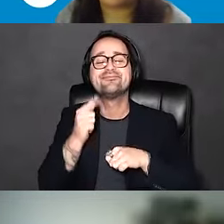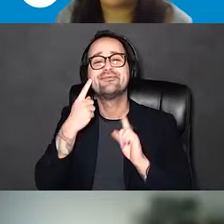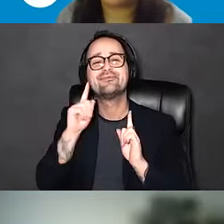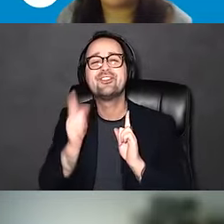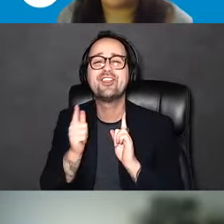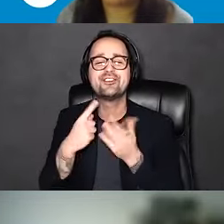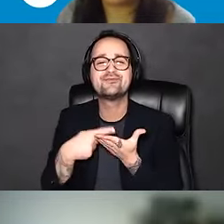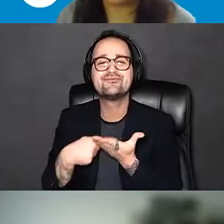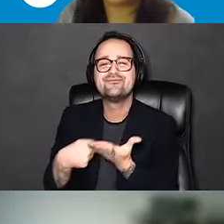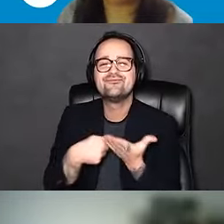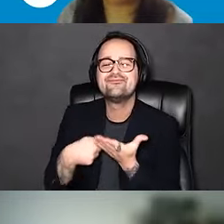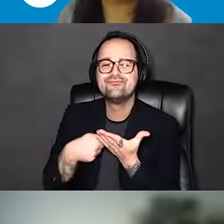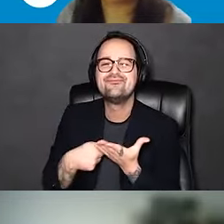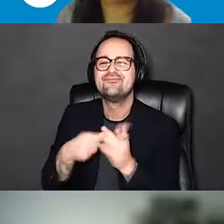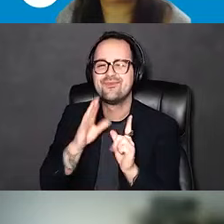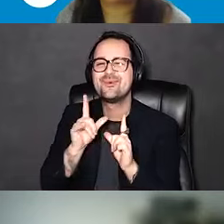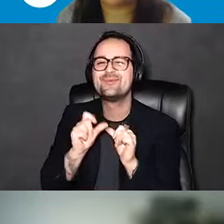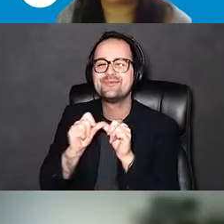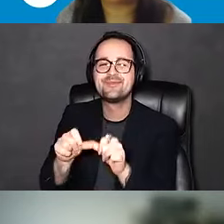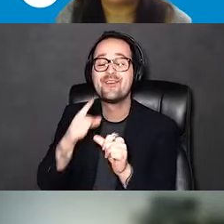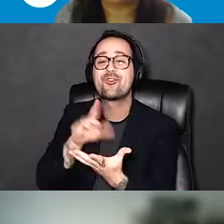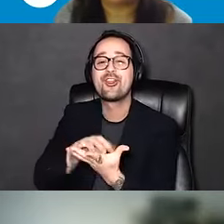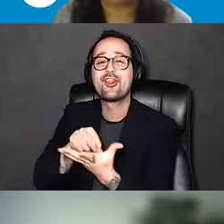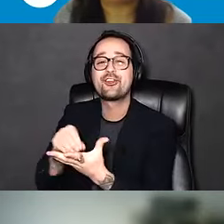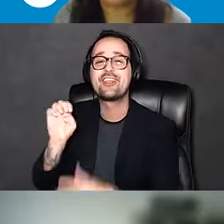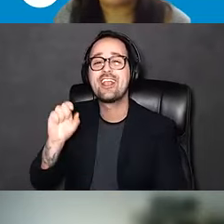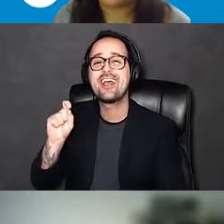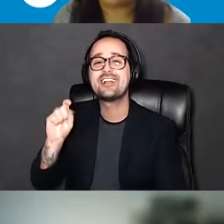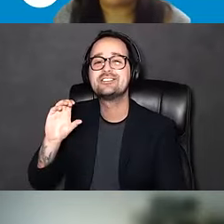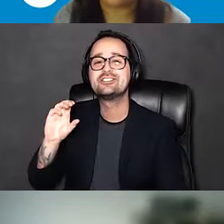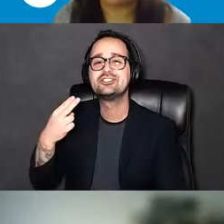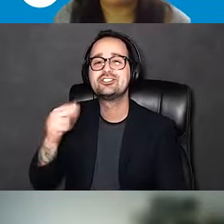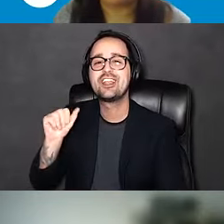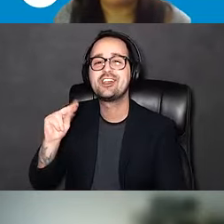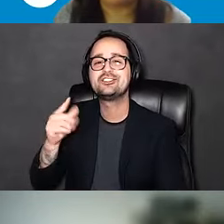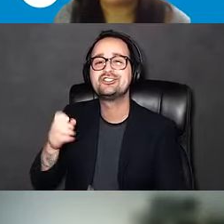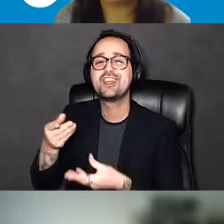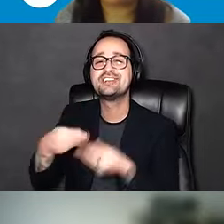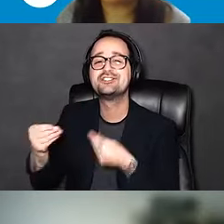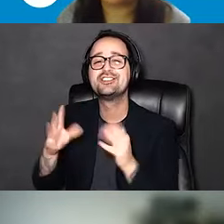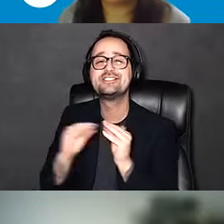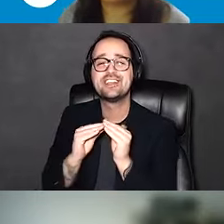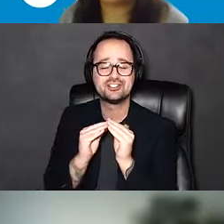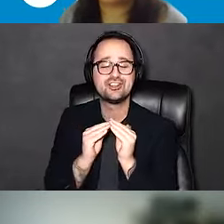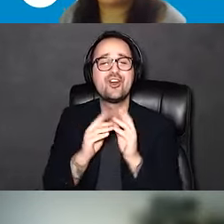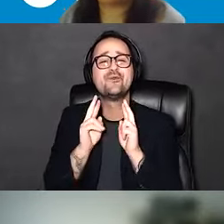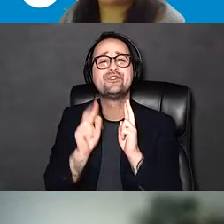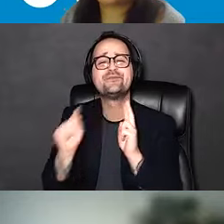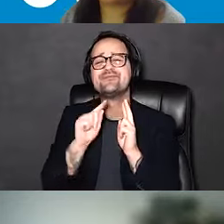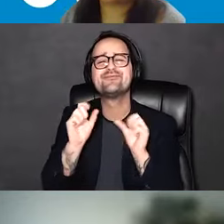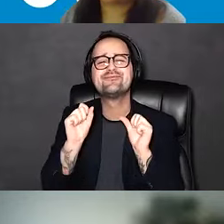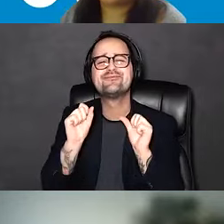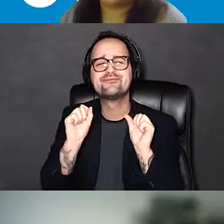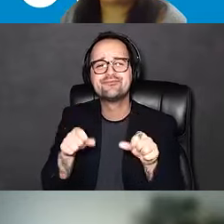we will be continuing in our learning exchange session that we hope that you can all join us for in a